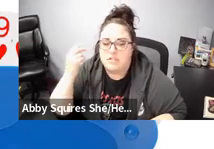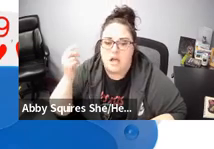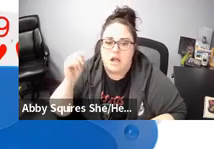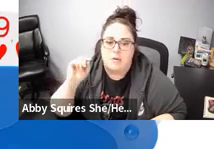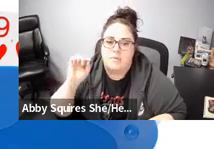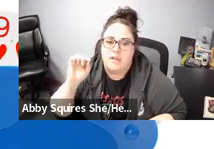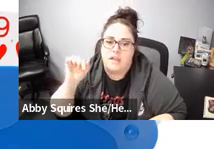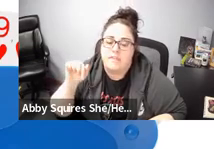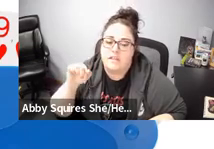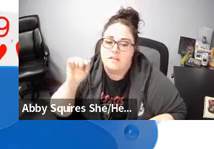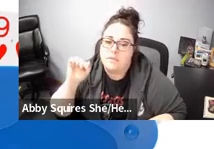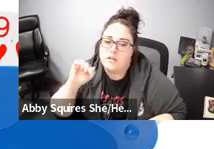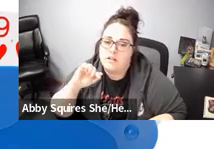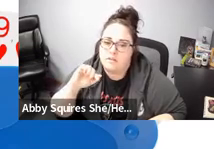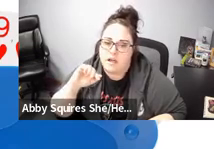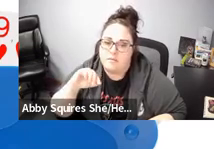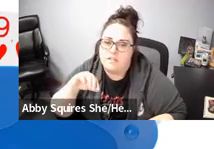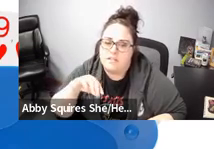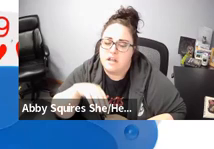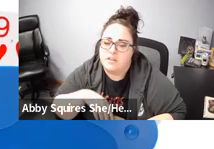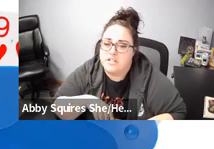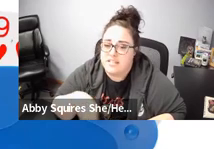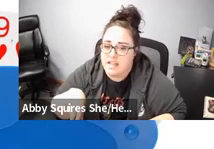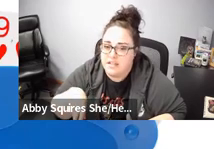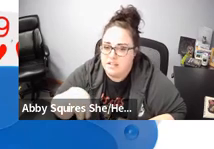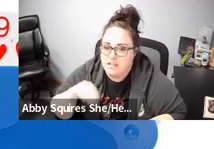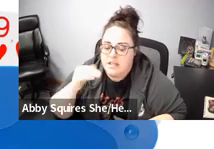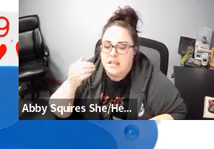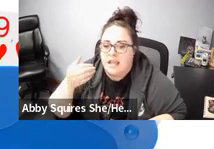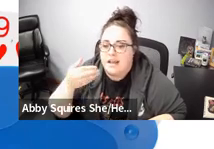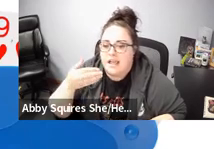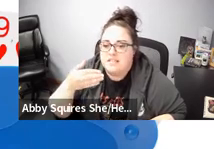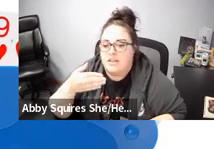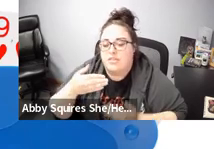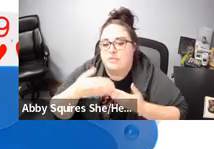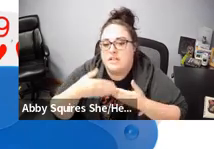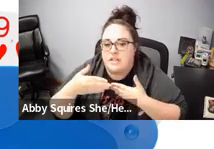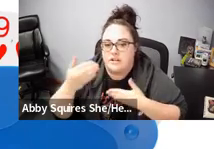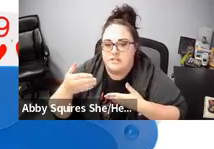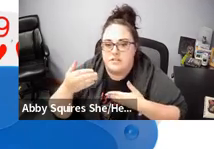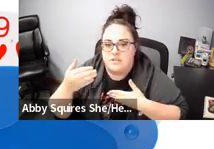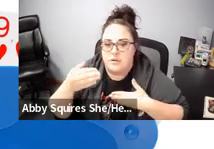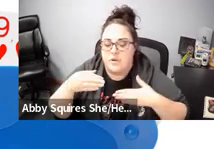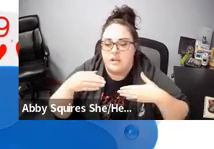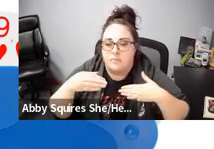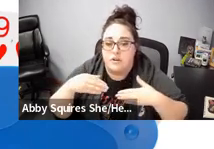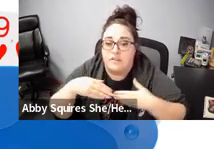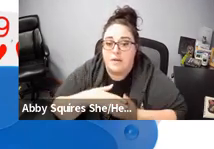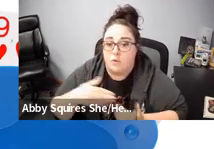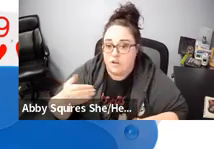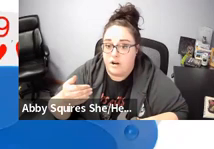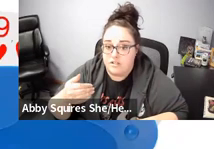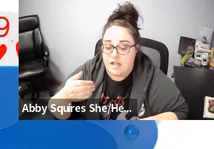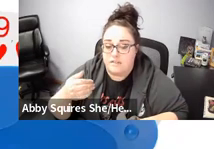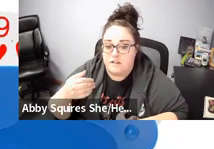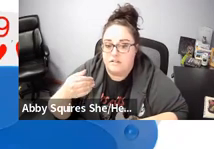difficult. And then in the middle on the bottom, it's another design, and it has like three tiers, so you can put a lot